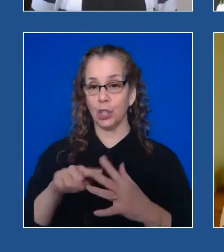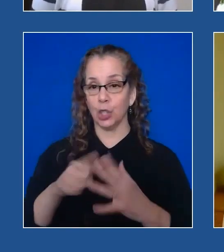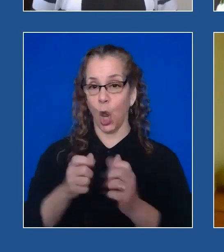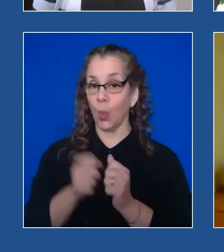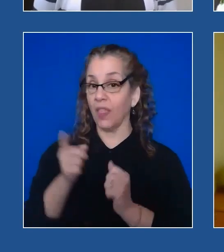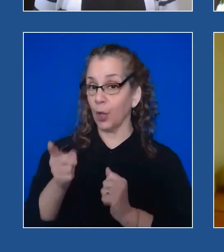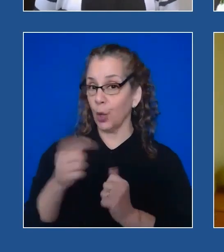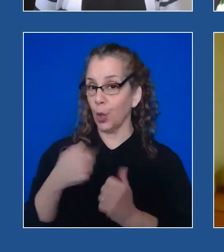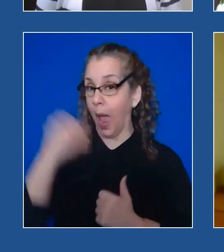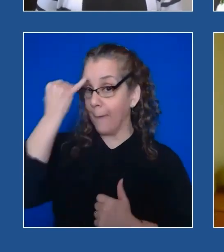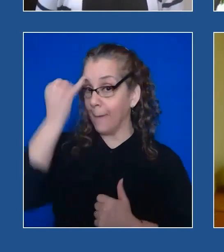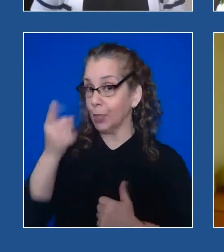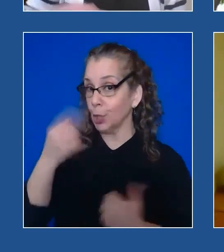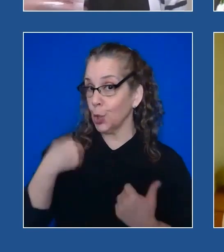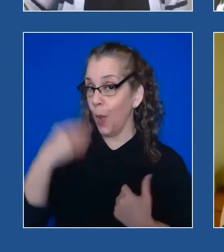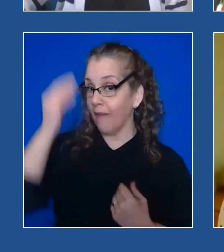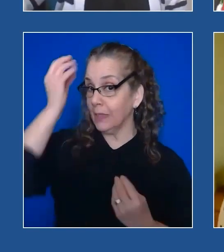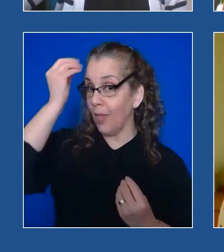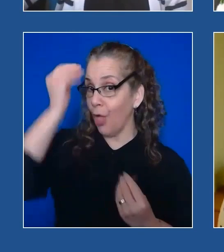one.